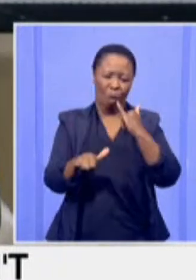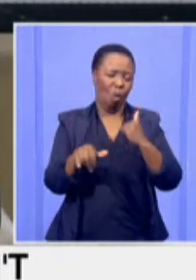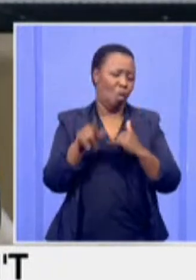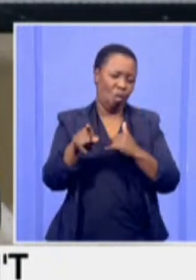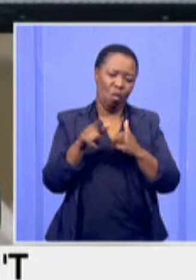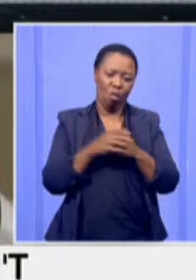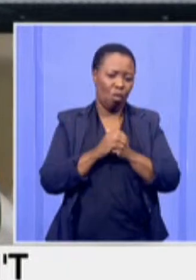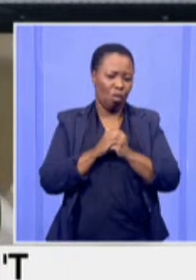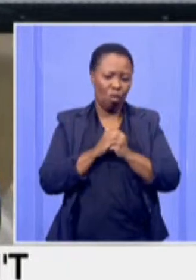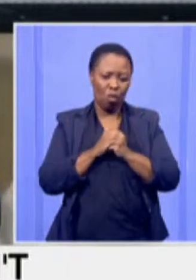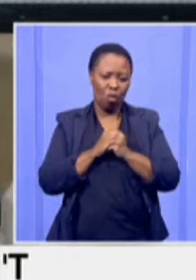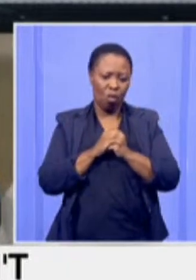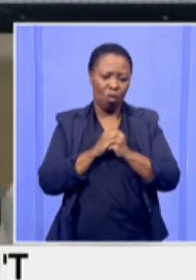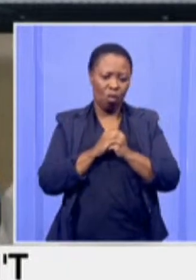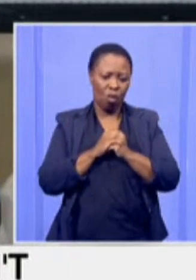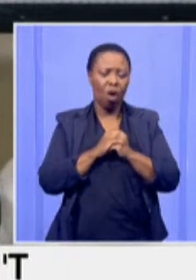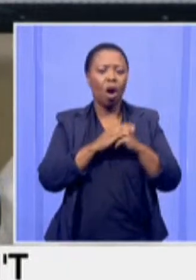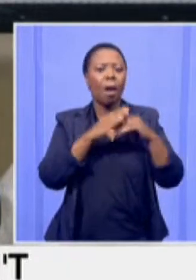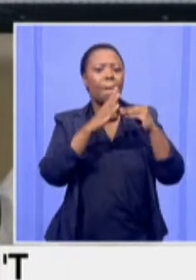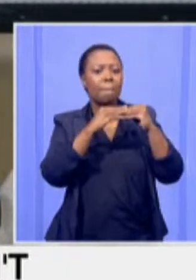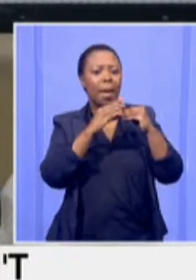We have the member of Nehau here.